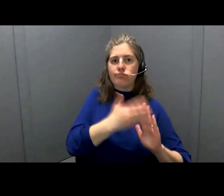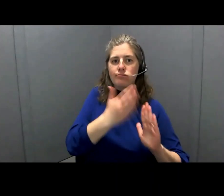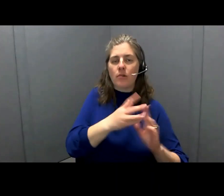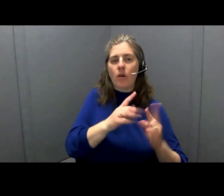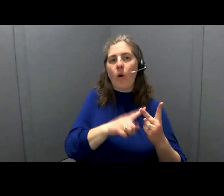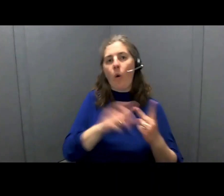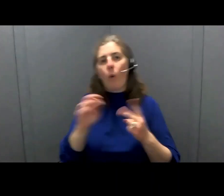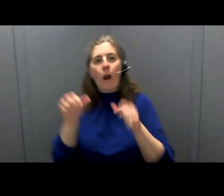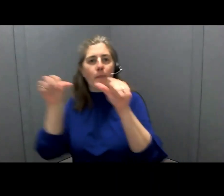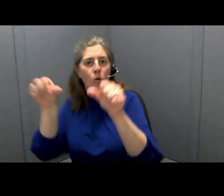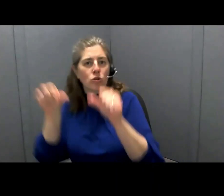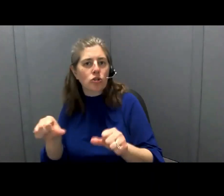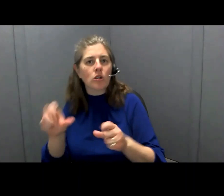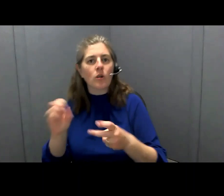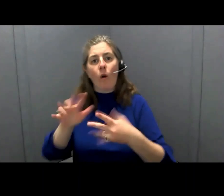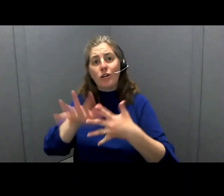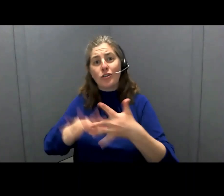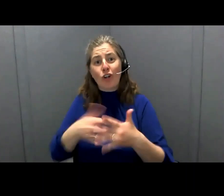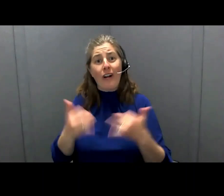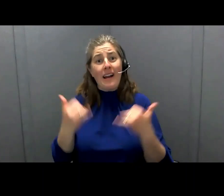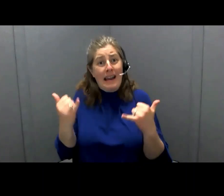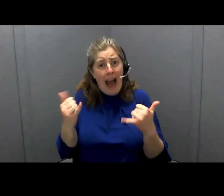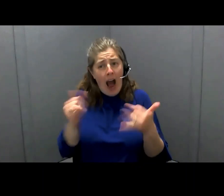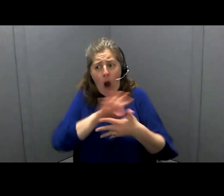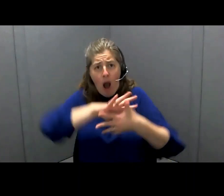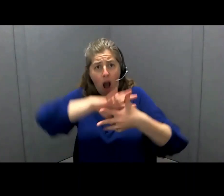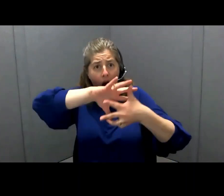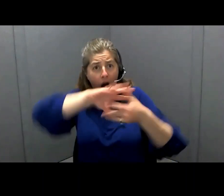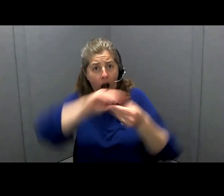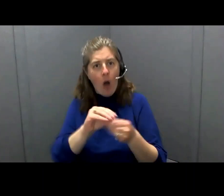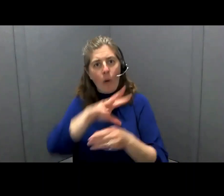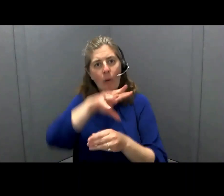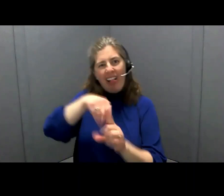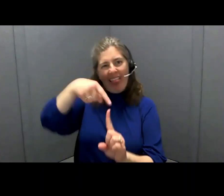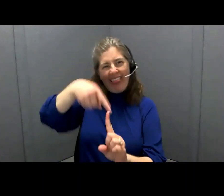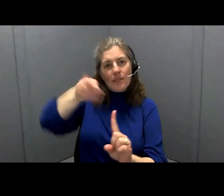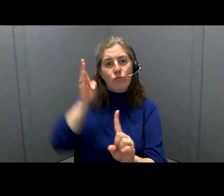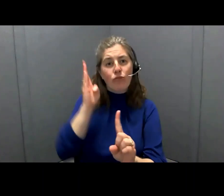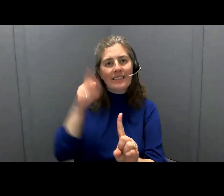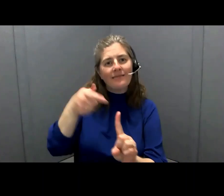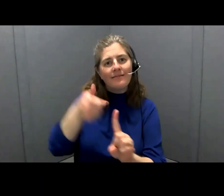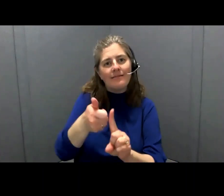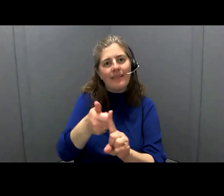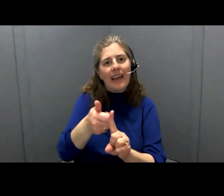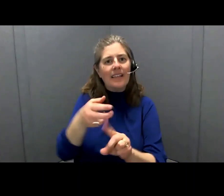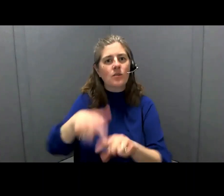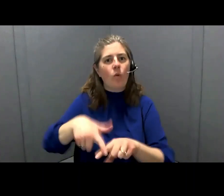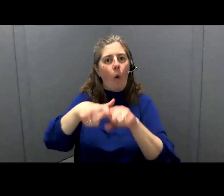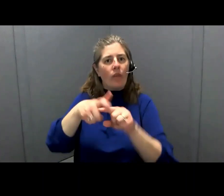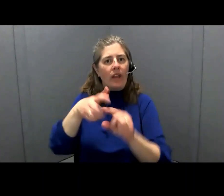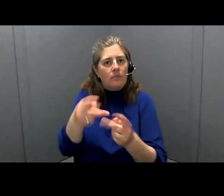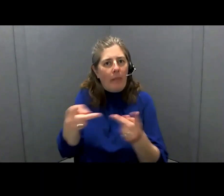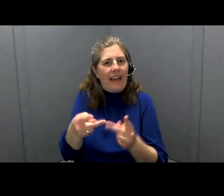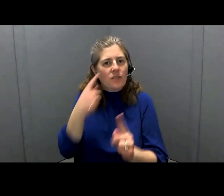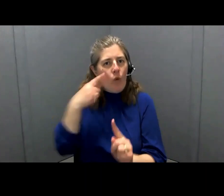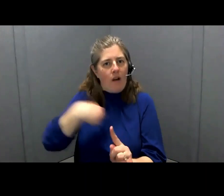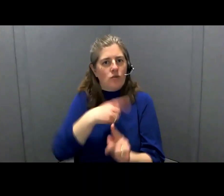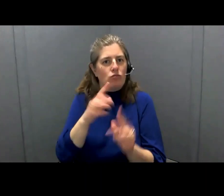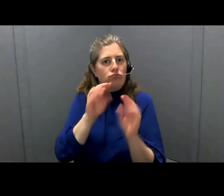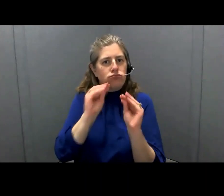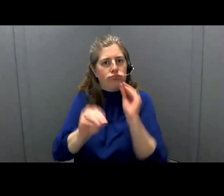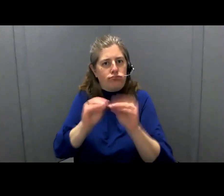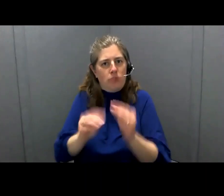poster or a chart. And now we're actually going to have this presentation that's holding space. So that's one